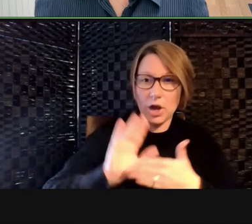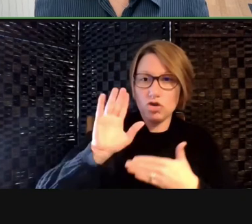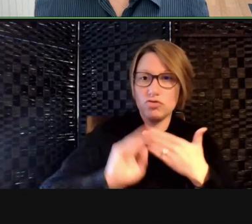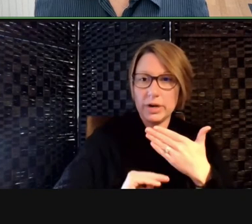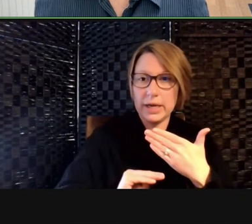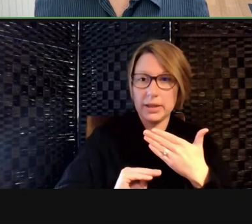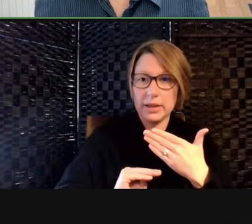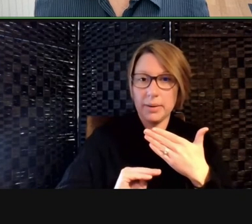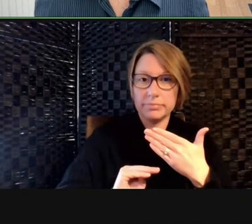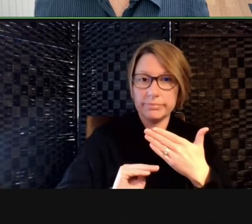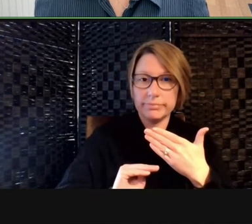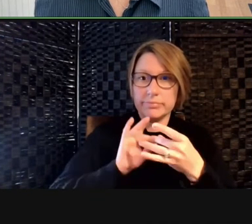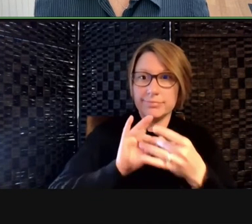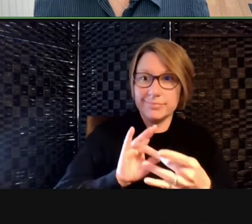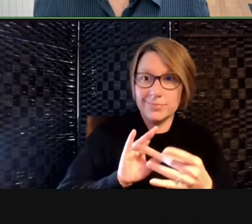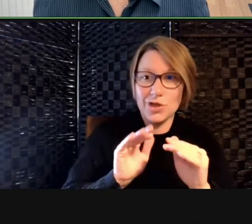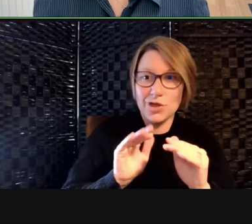that.